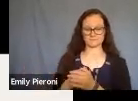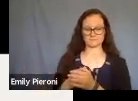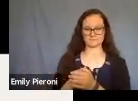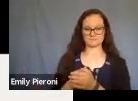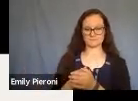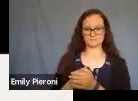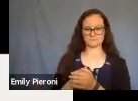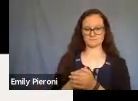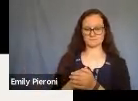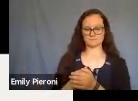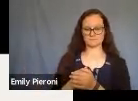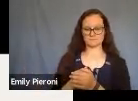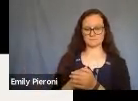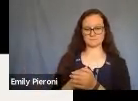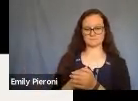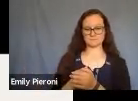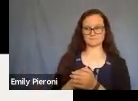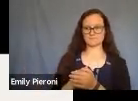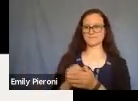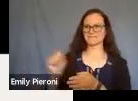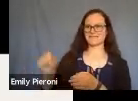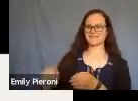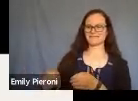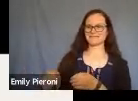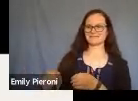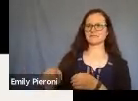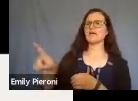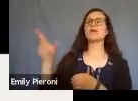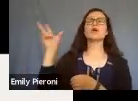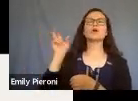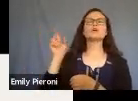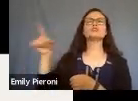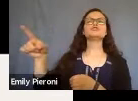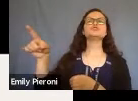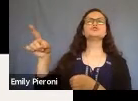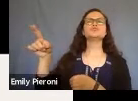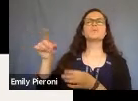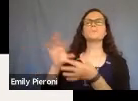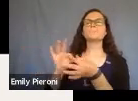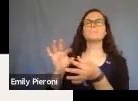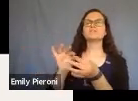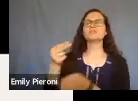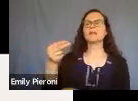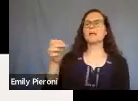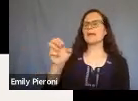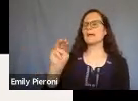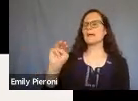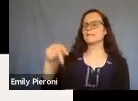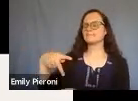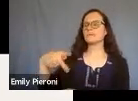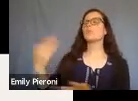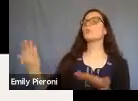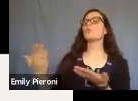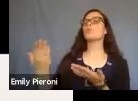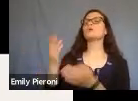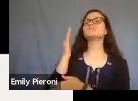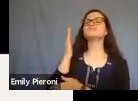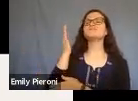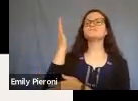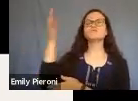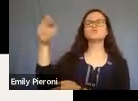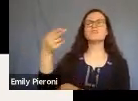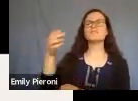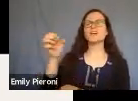yourself. Yes, I heard you mention hemp during your talk. What's the future of hemp here in New Mexico?